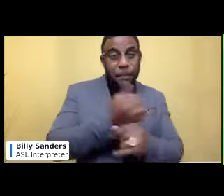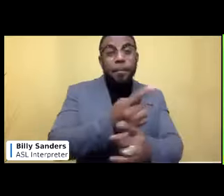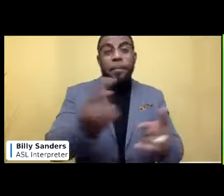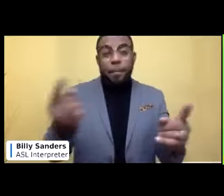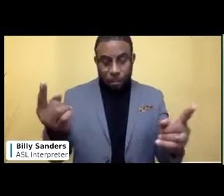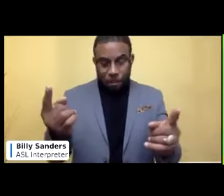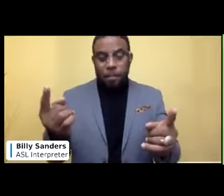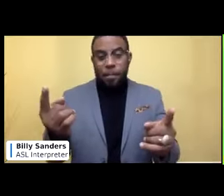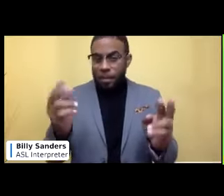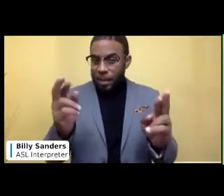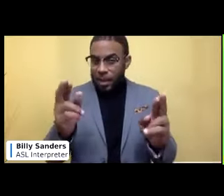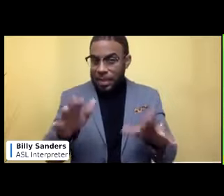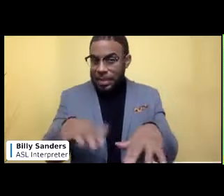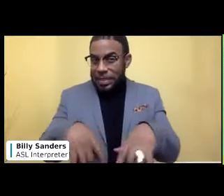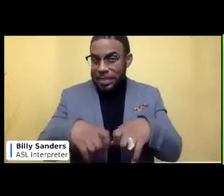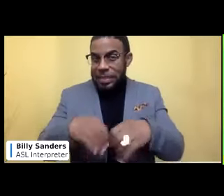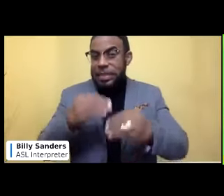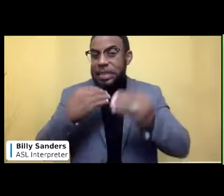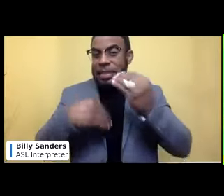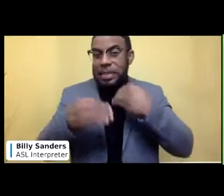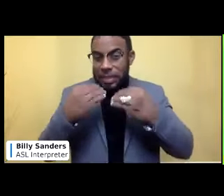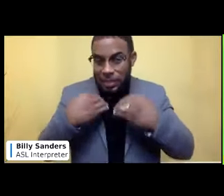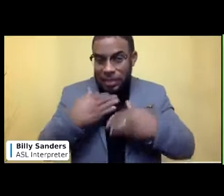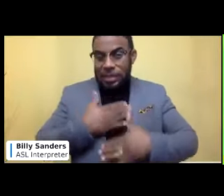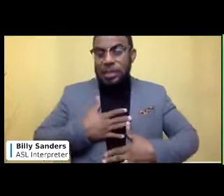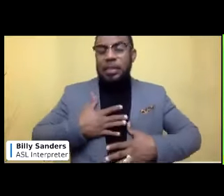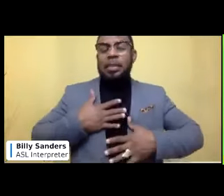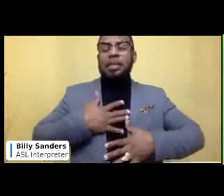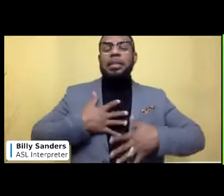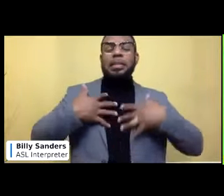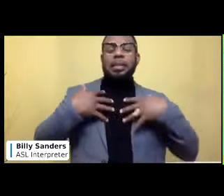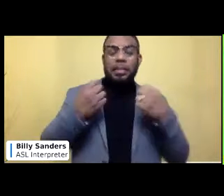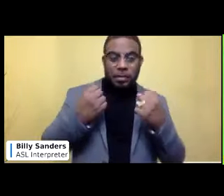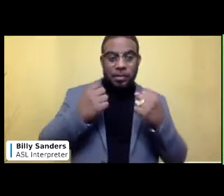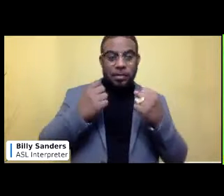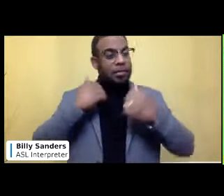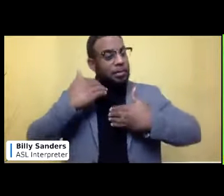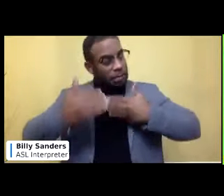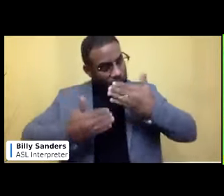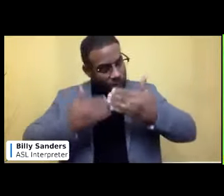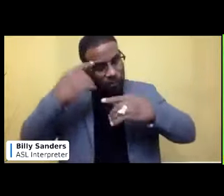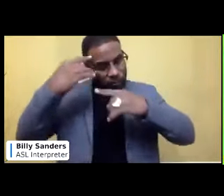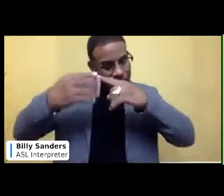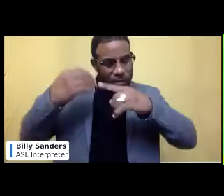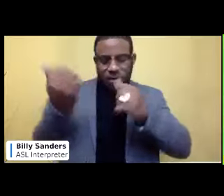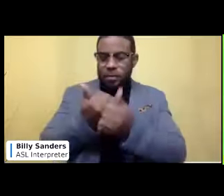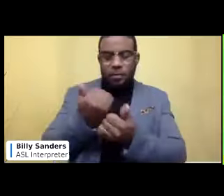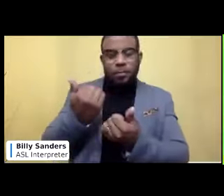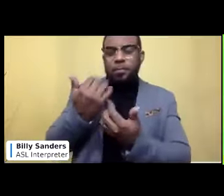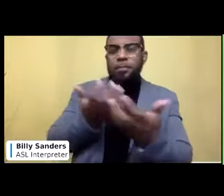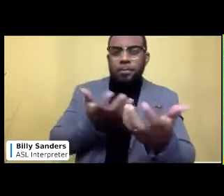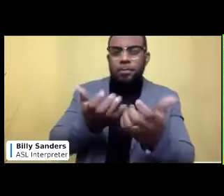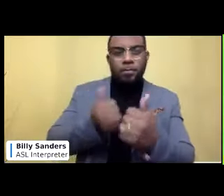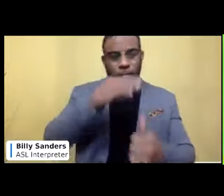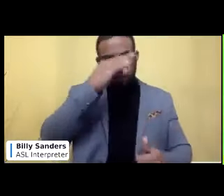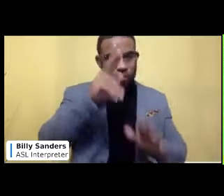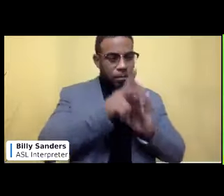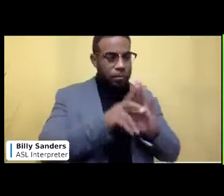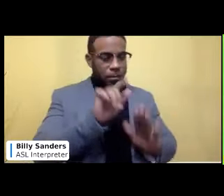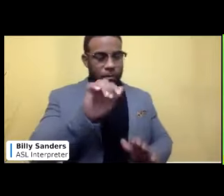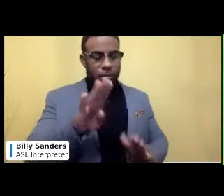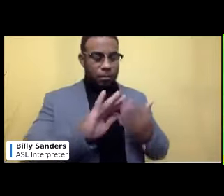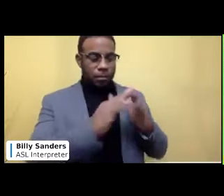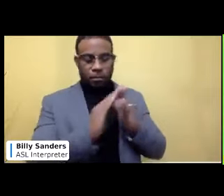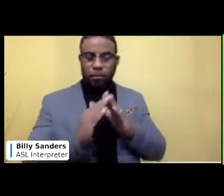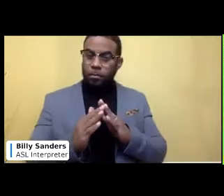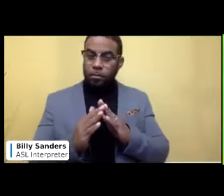everyone. I hope you take some time to eat, to hydrate, to process, and engage with the Black Policy Lab